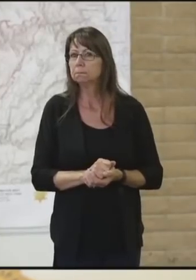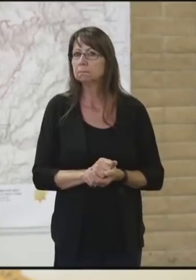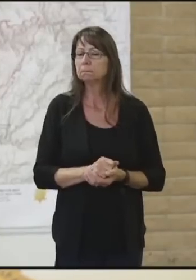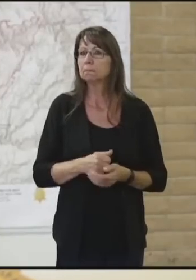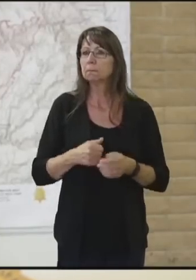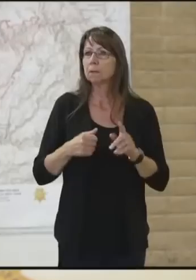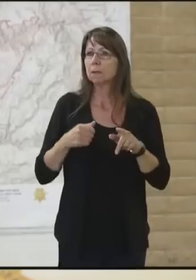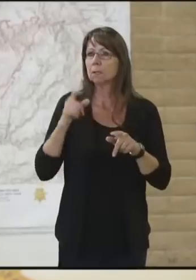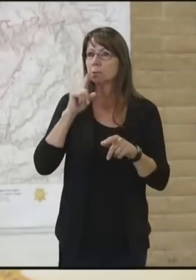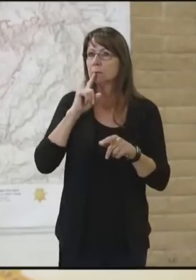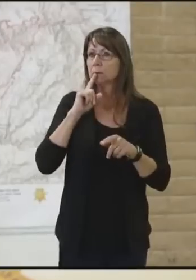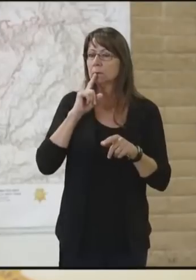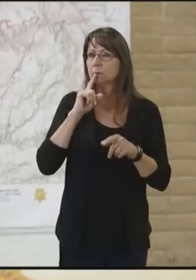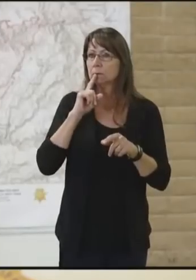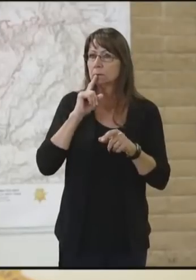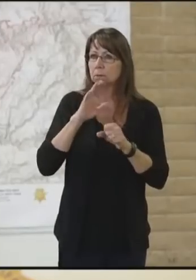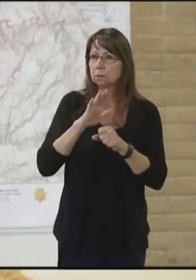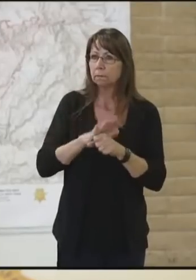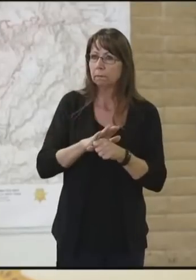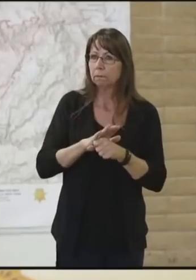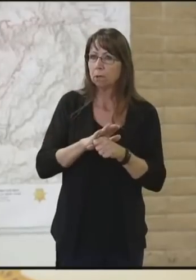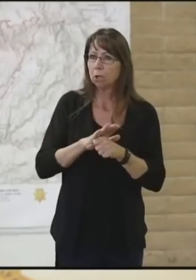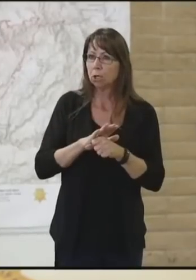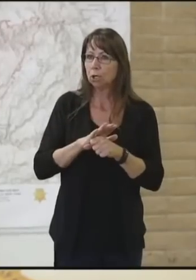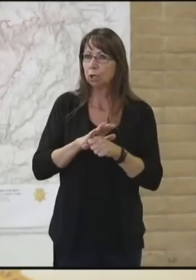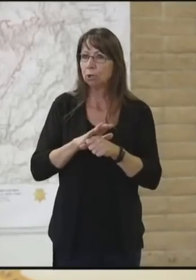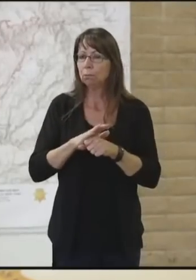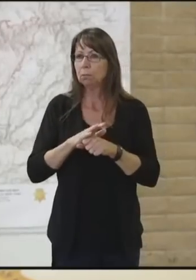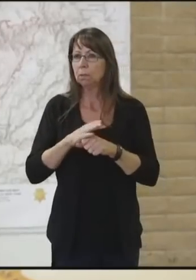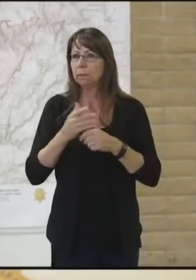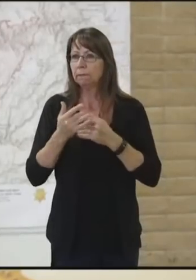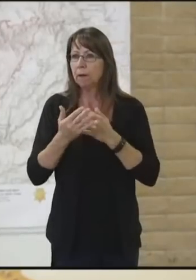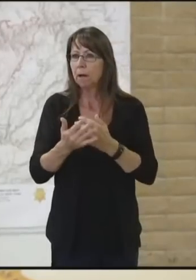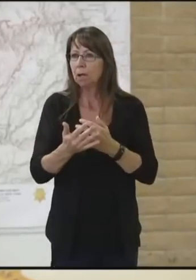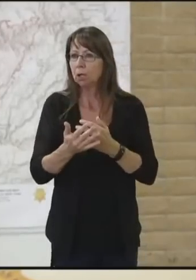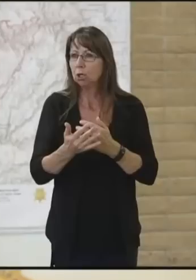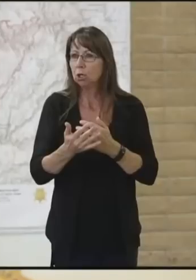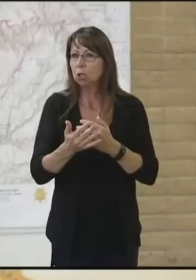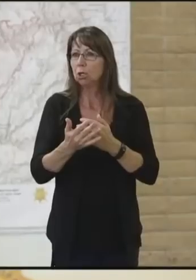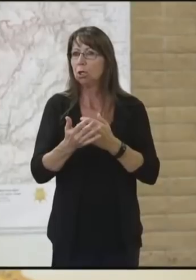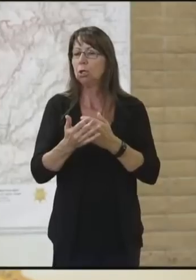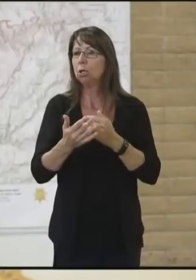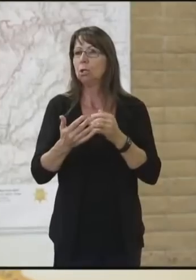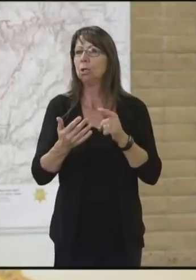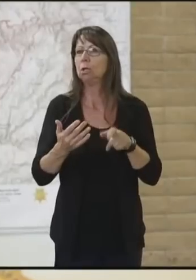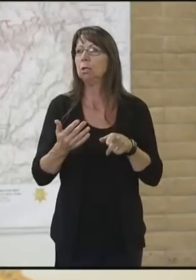So earlier, the The operations growth of the chief- fire? Yeah, growth of fire based on the fuel in the area.